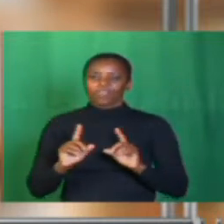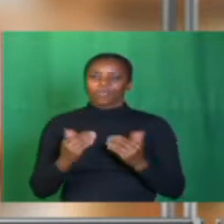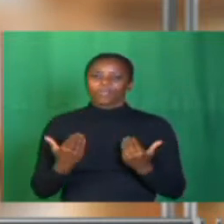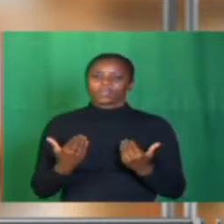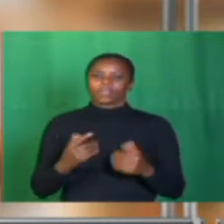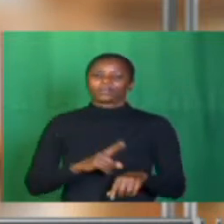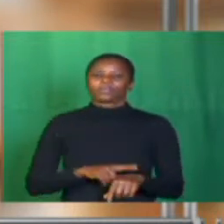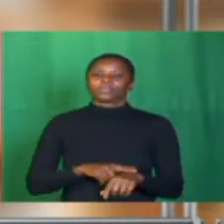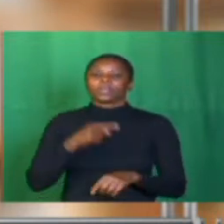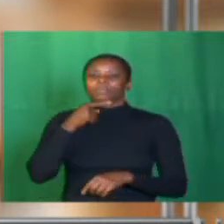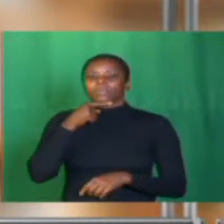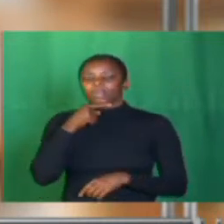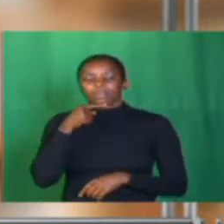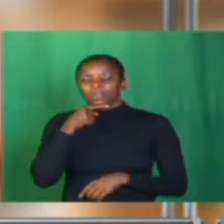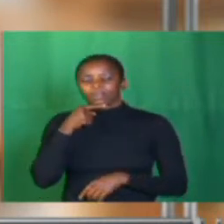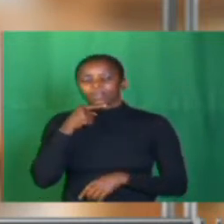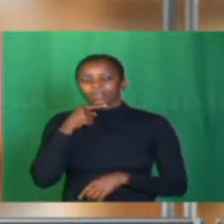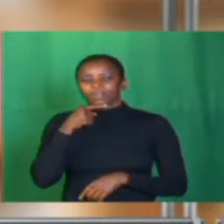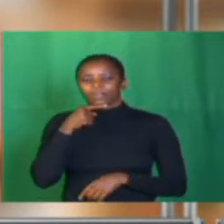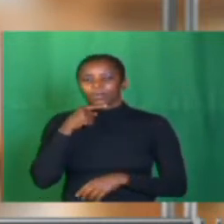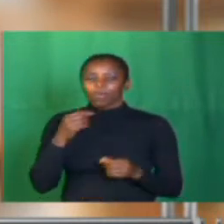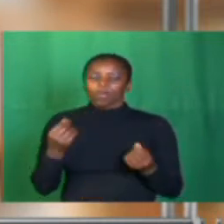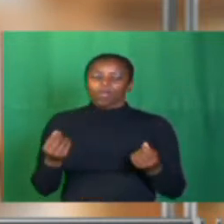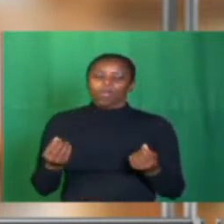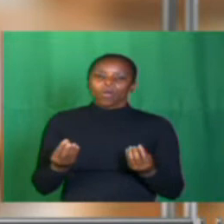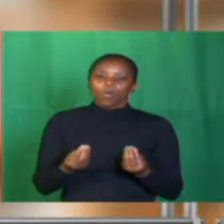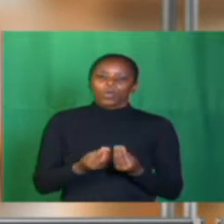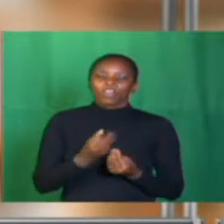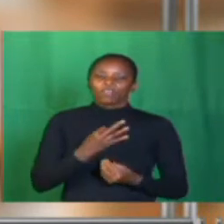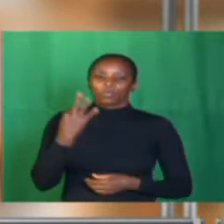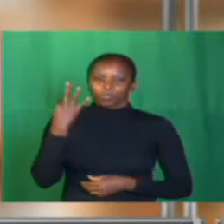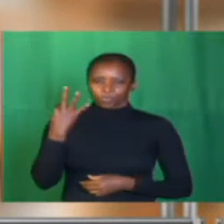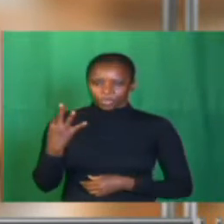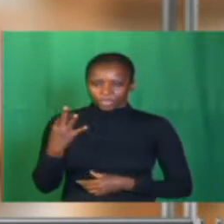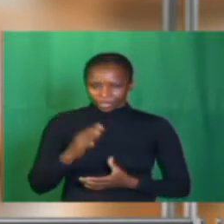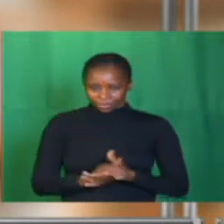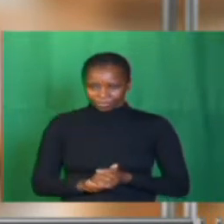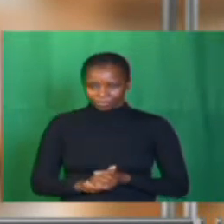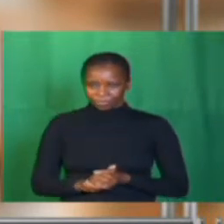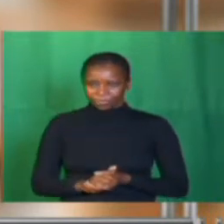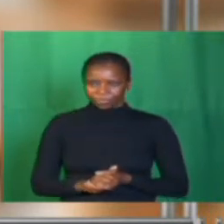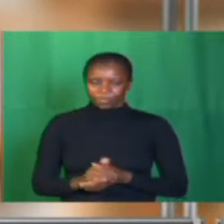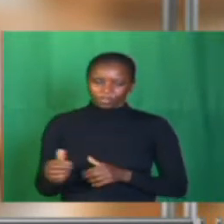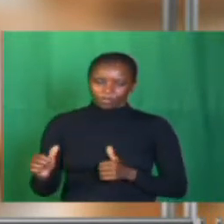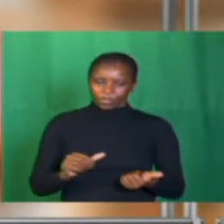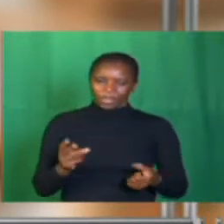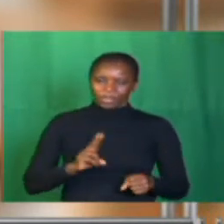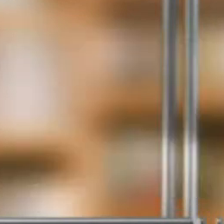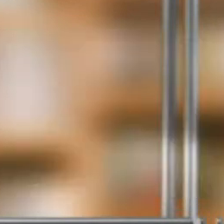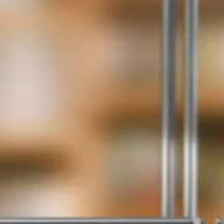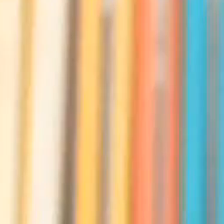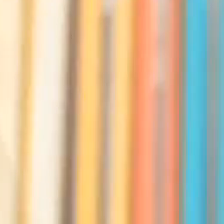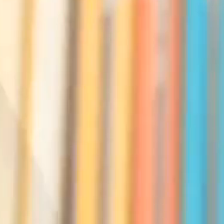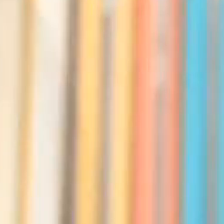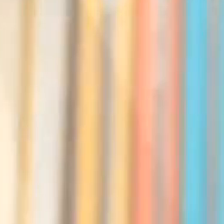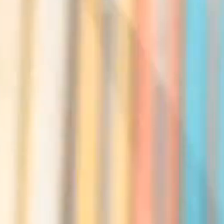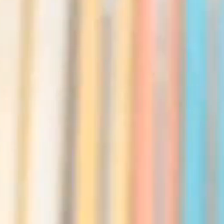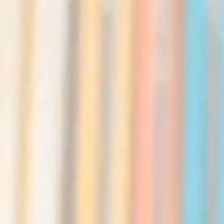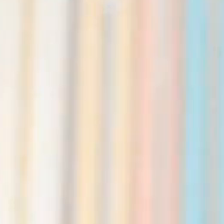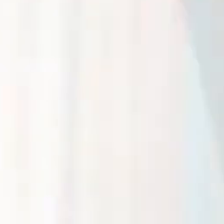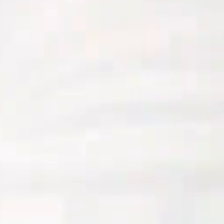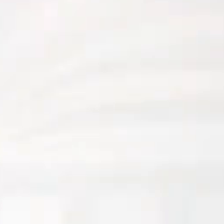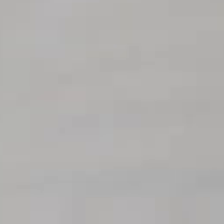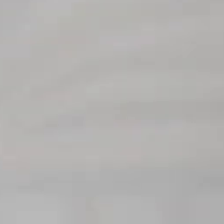next, Lerato will be with the Form 3 English teacher, Phuthumile Dlamini. We'll be right back after this.